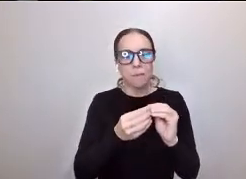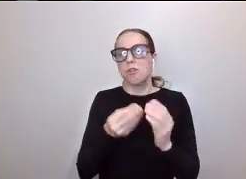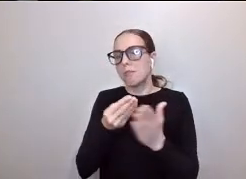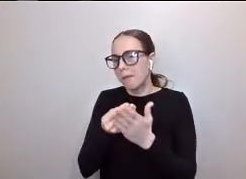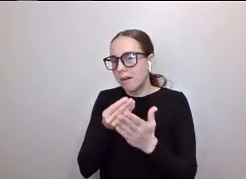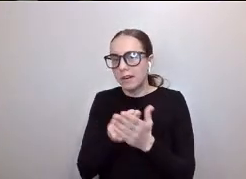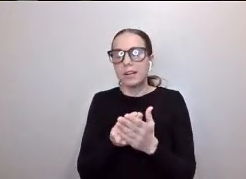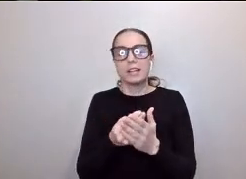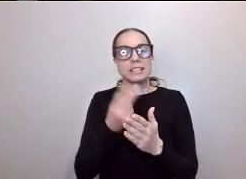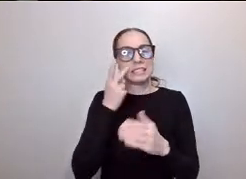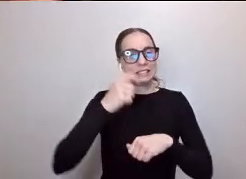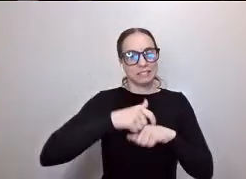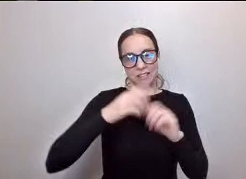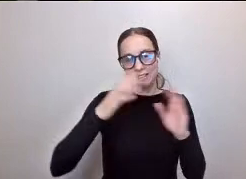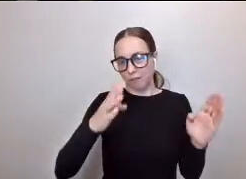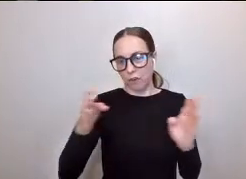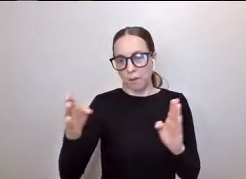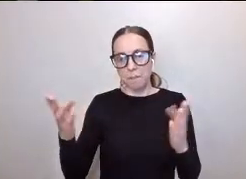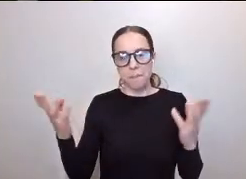I will say,